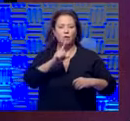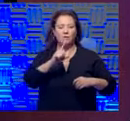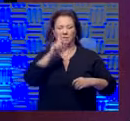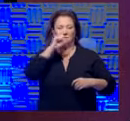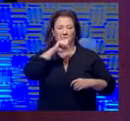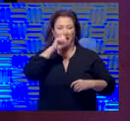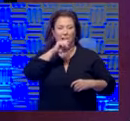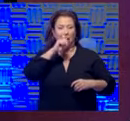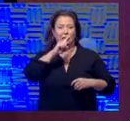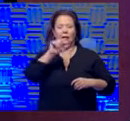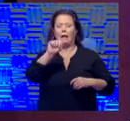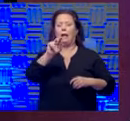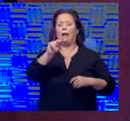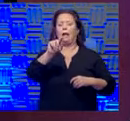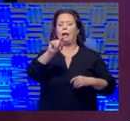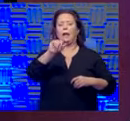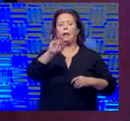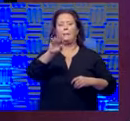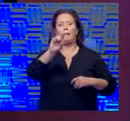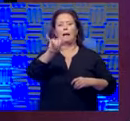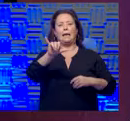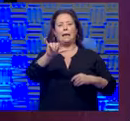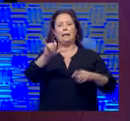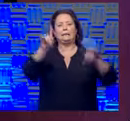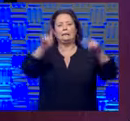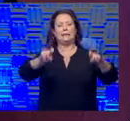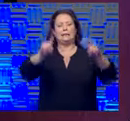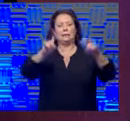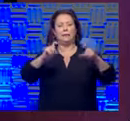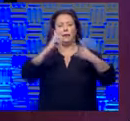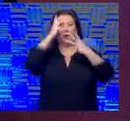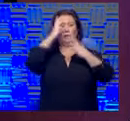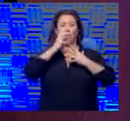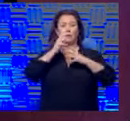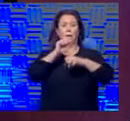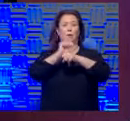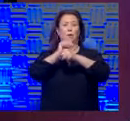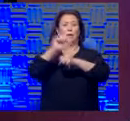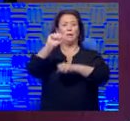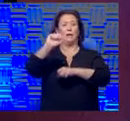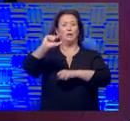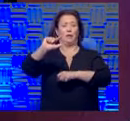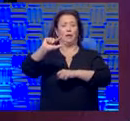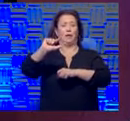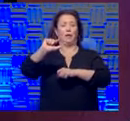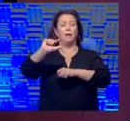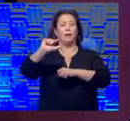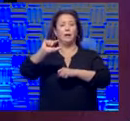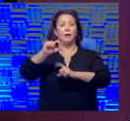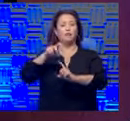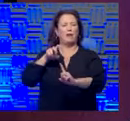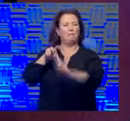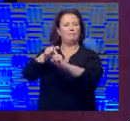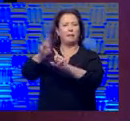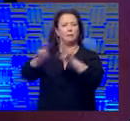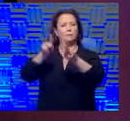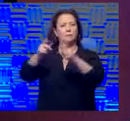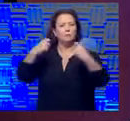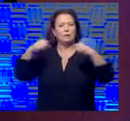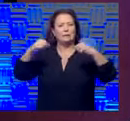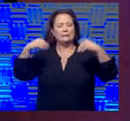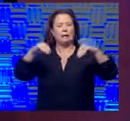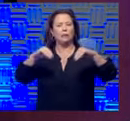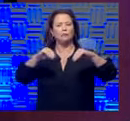fraudulent antibody tests. And I've been unfortunately having to work with the Attorney General's office to go out after some of these people. So I think the